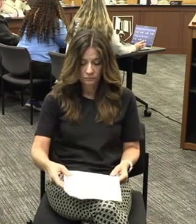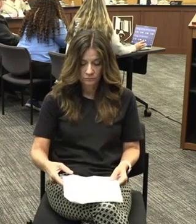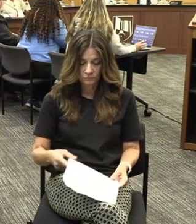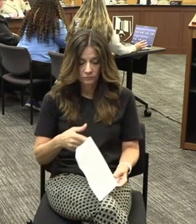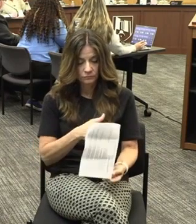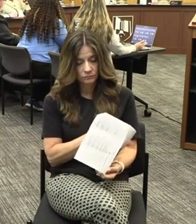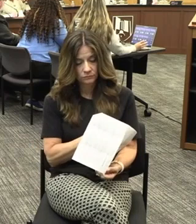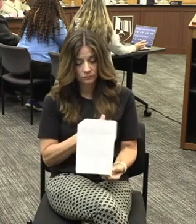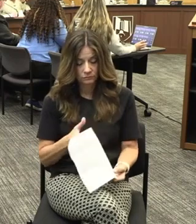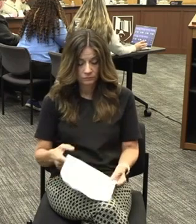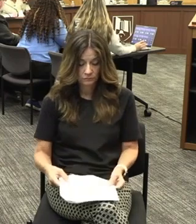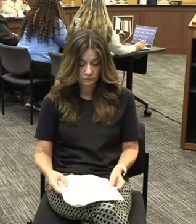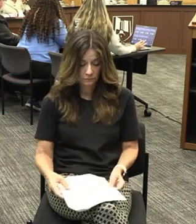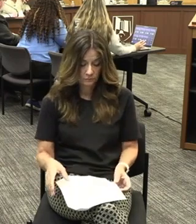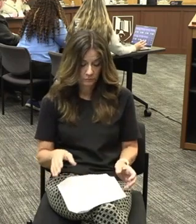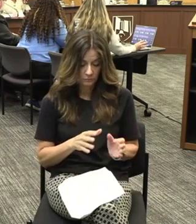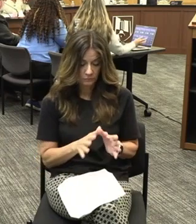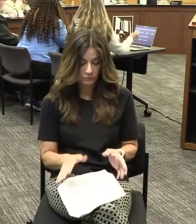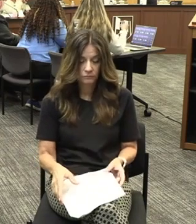No second.